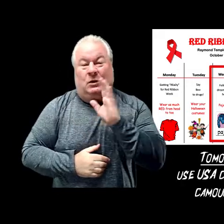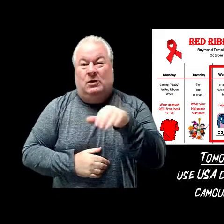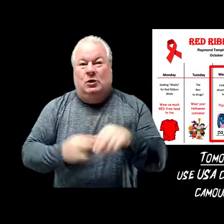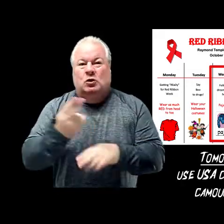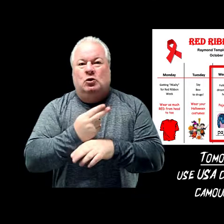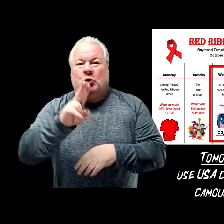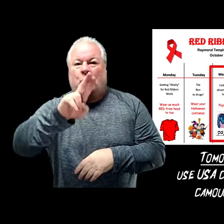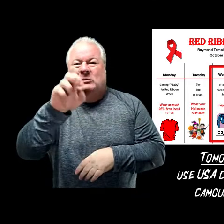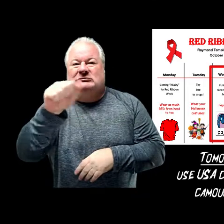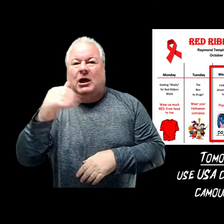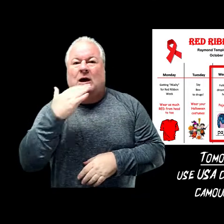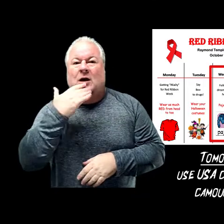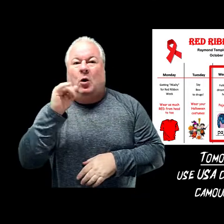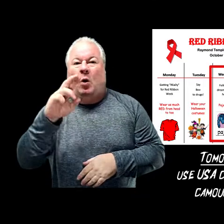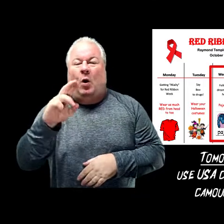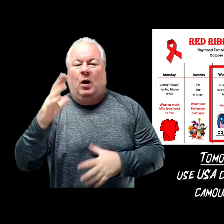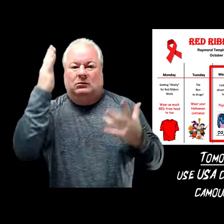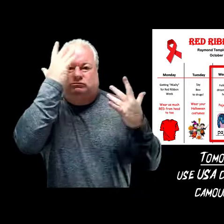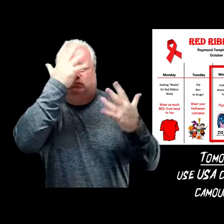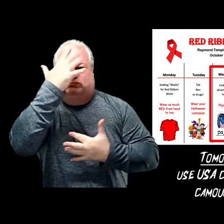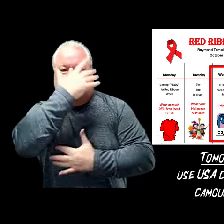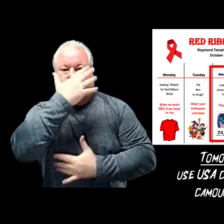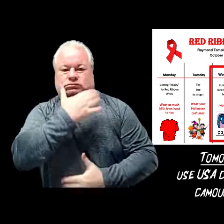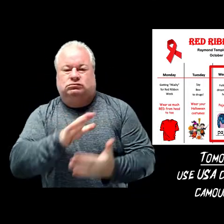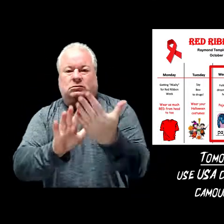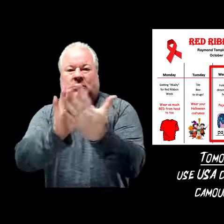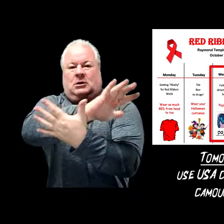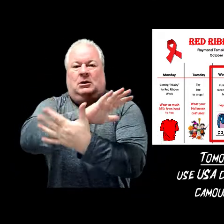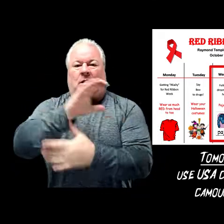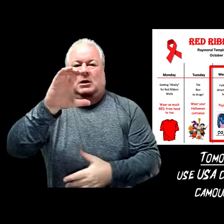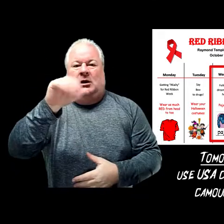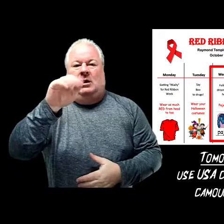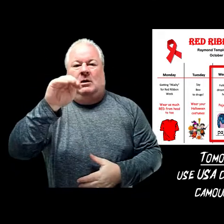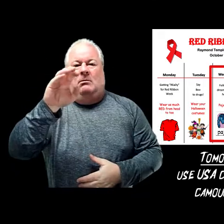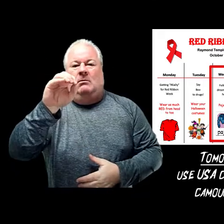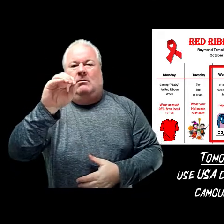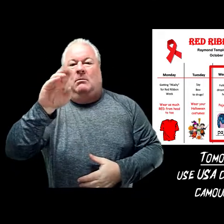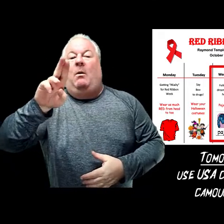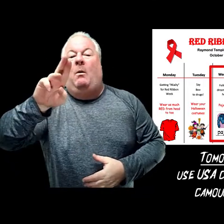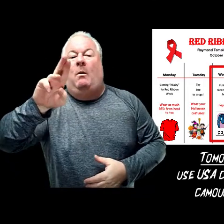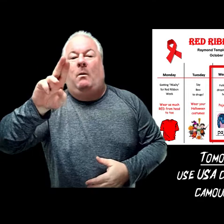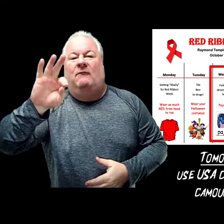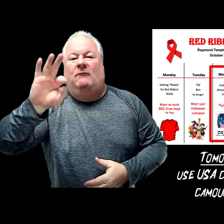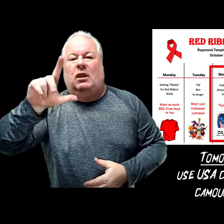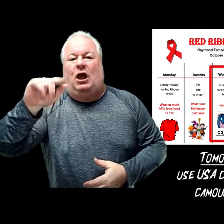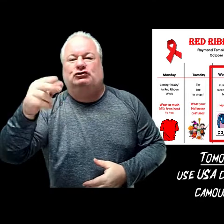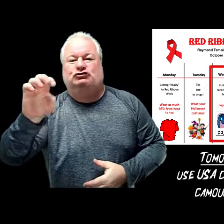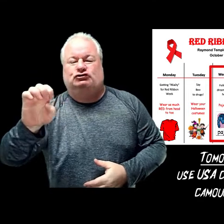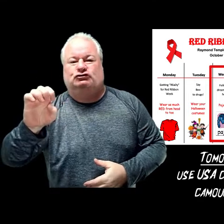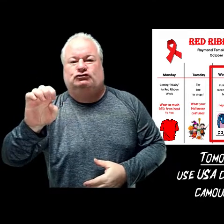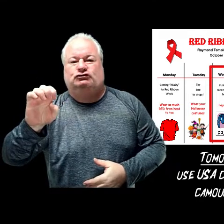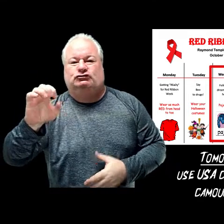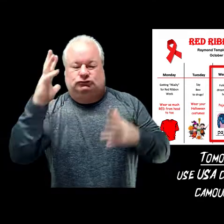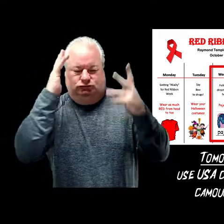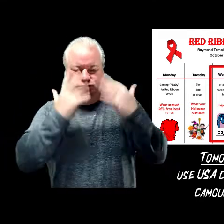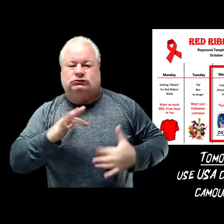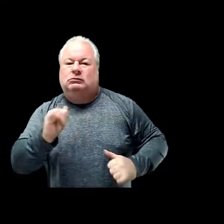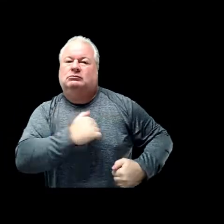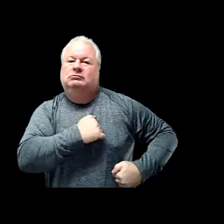Wear USA Colors or Camouflage. Wear your USA colors or